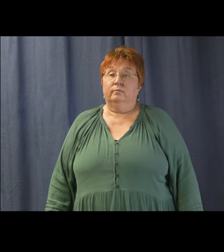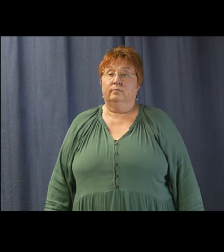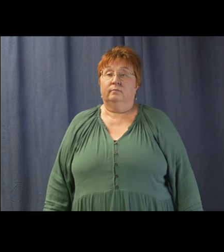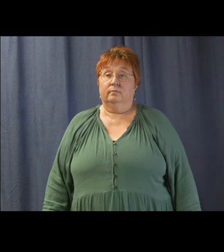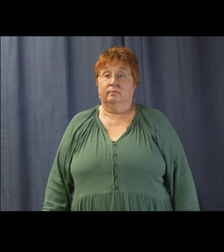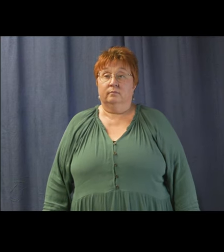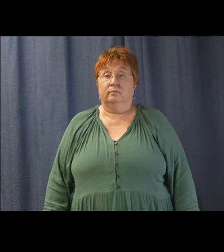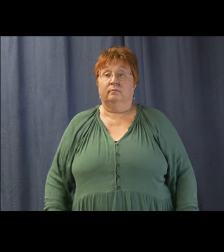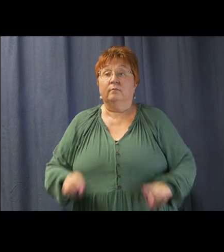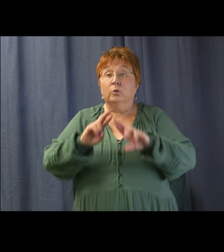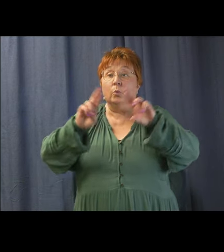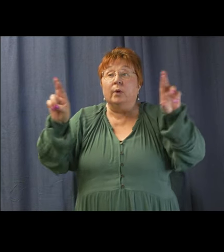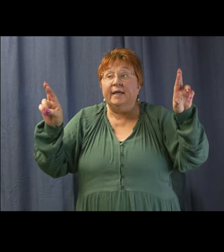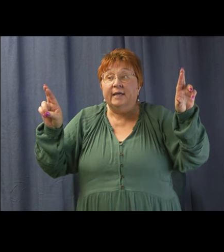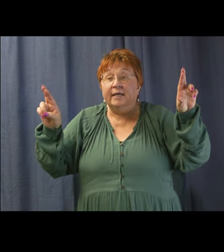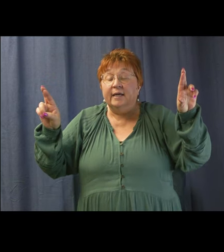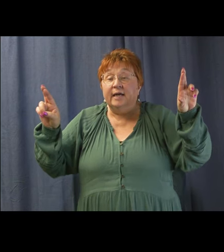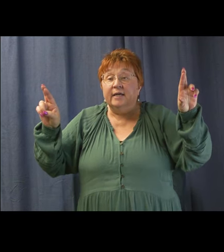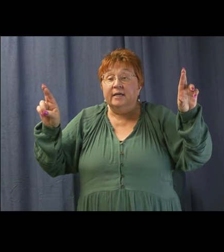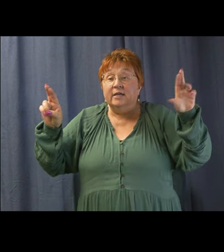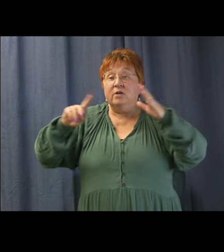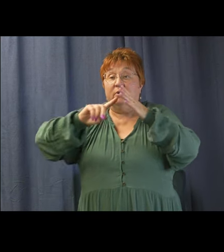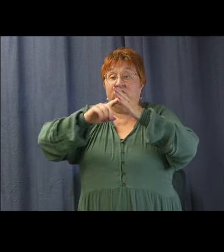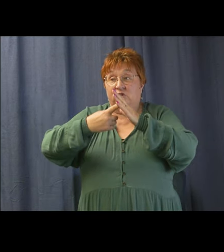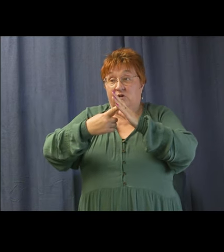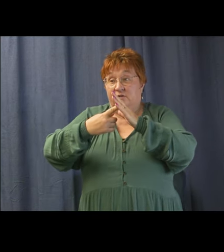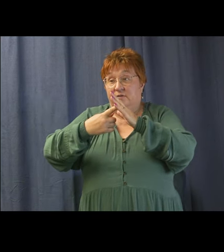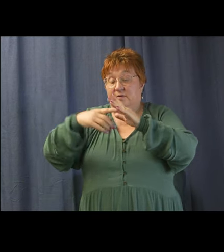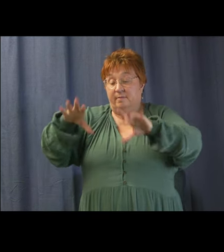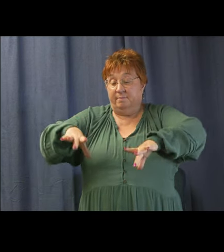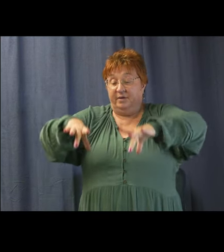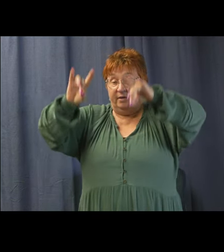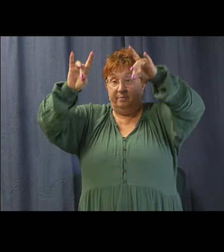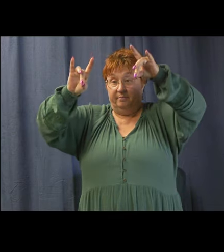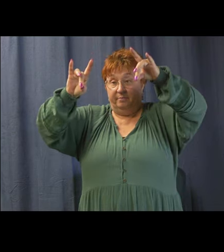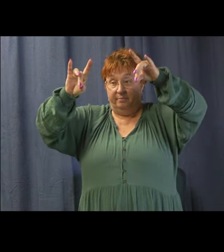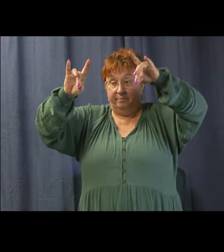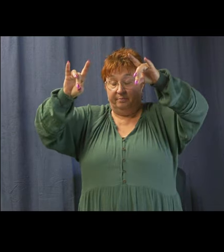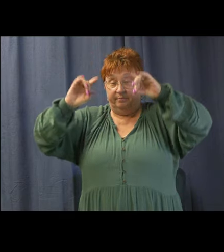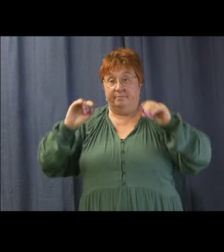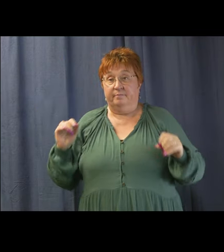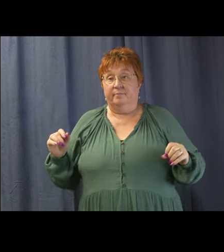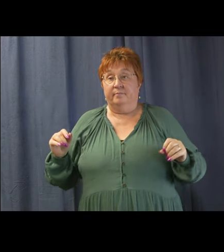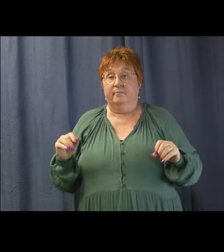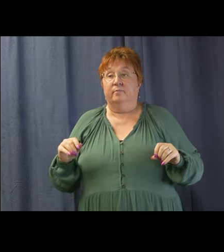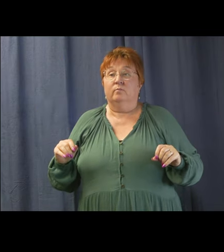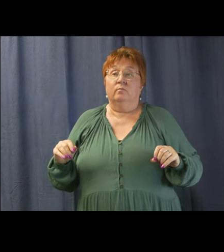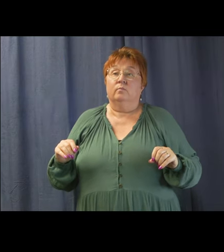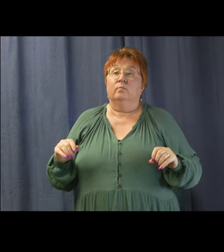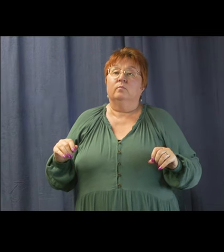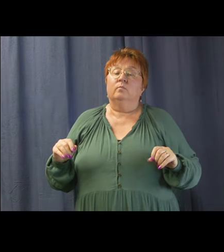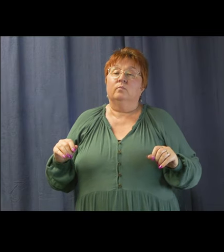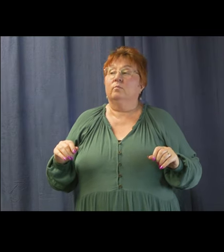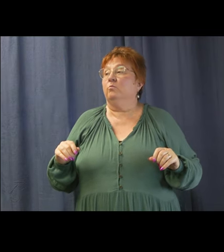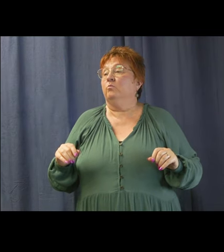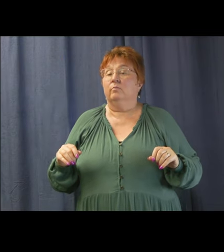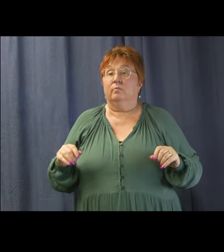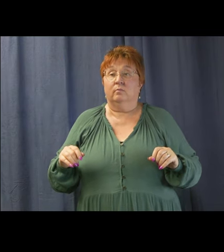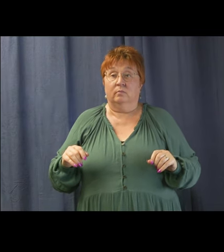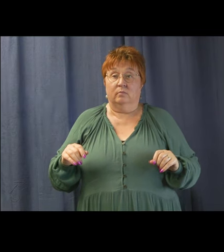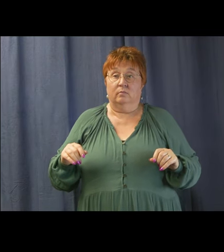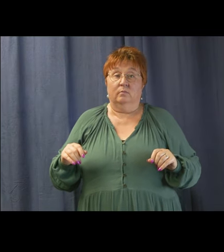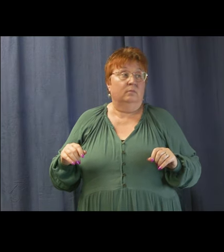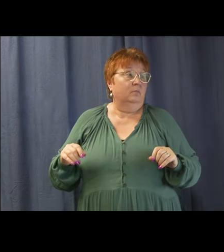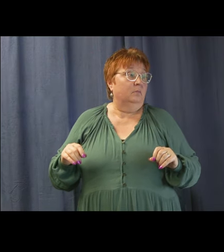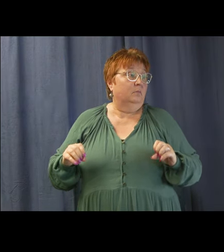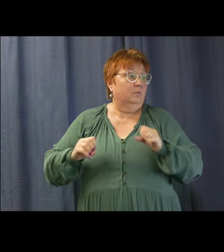Oh, okay. Are you ready? We're just going to pick it up where we left off. And I just want everyone to